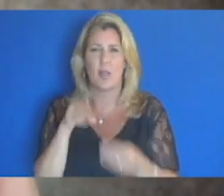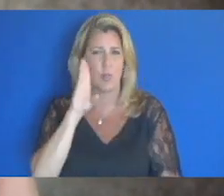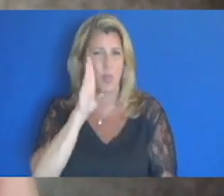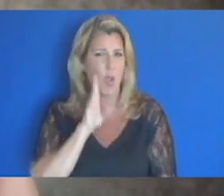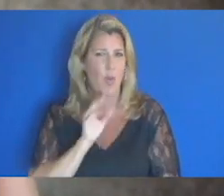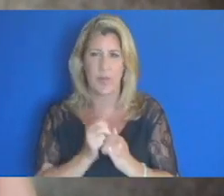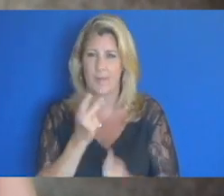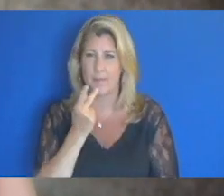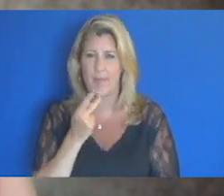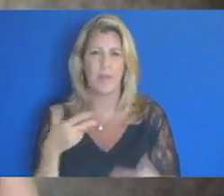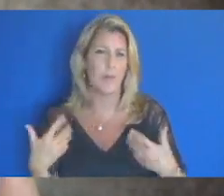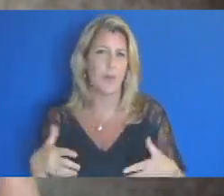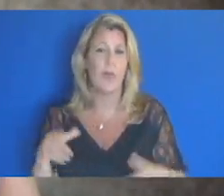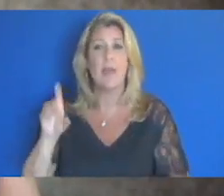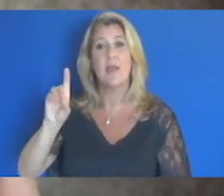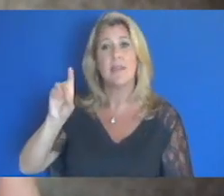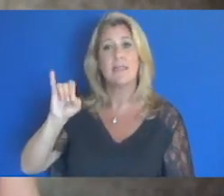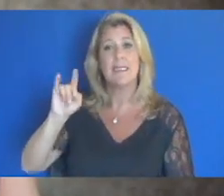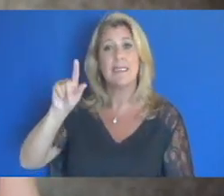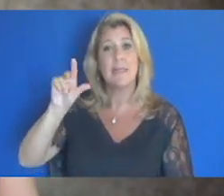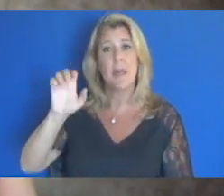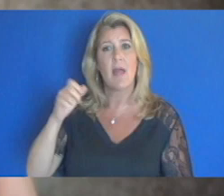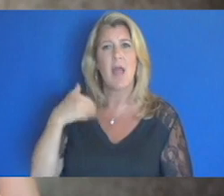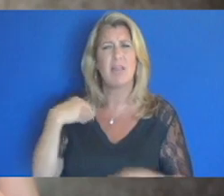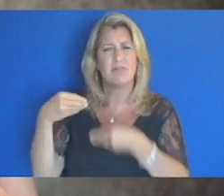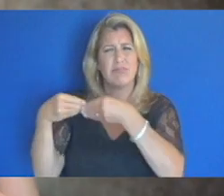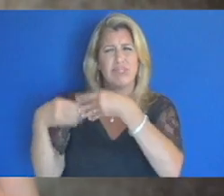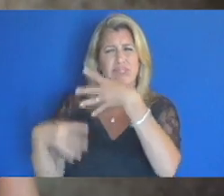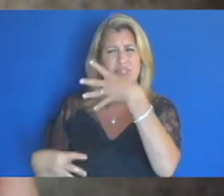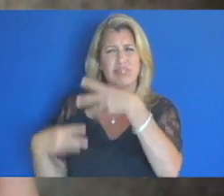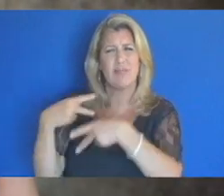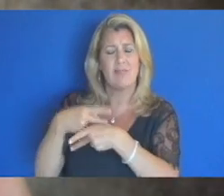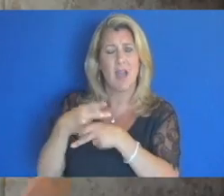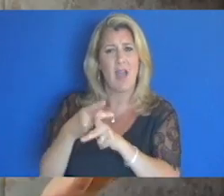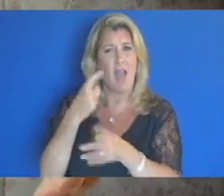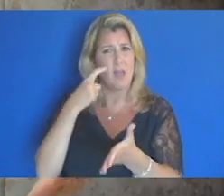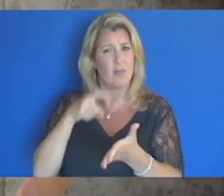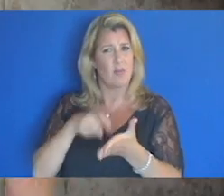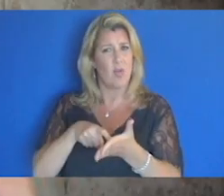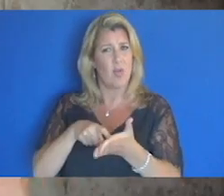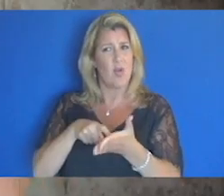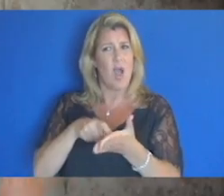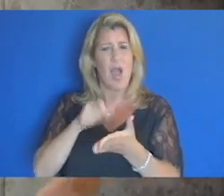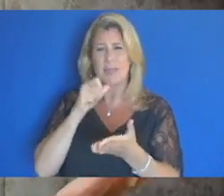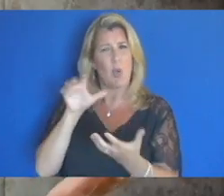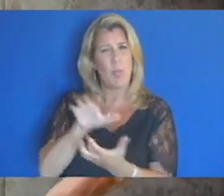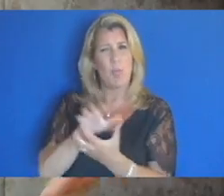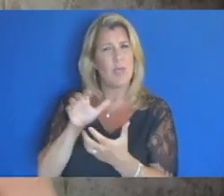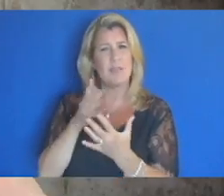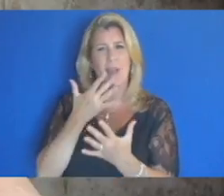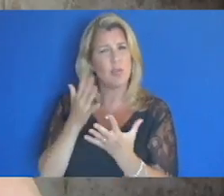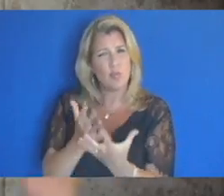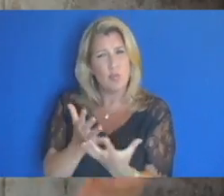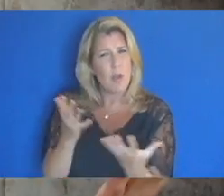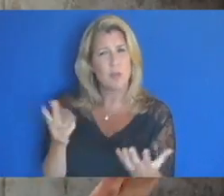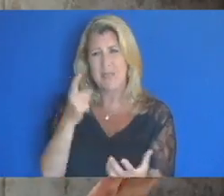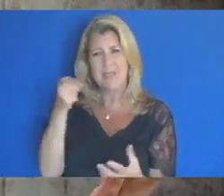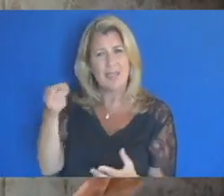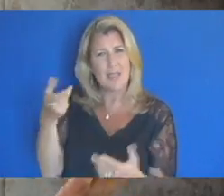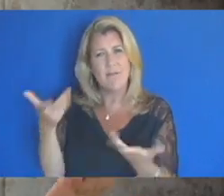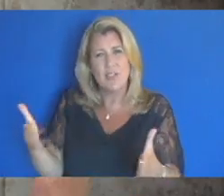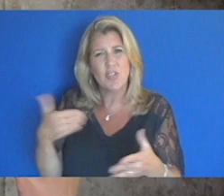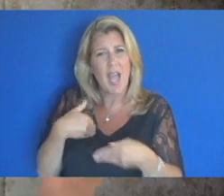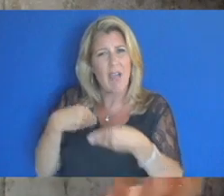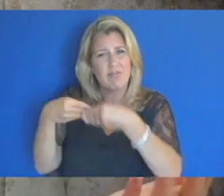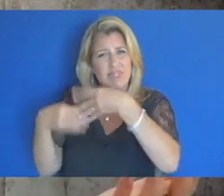to my pink colors. I love adding brown to it. Dixie Belle has so many colors and I find